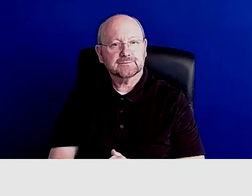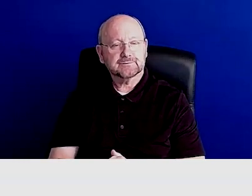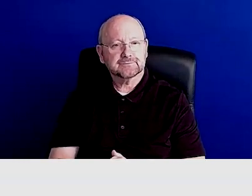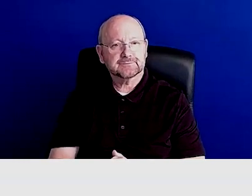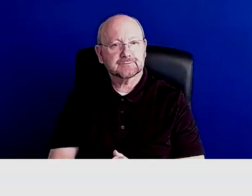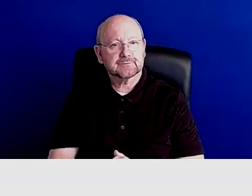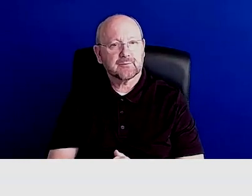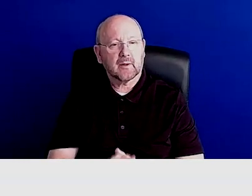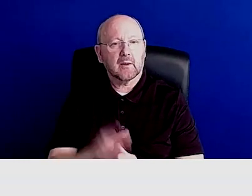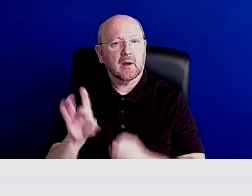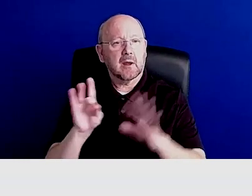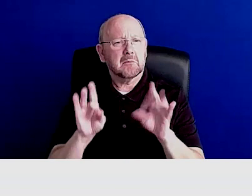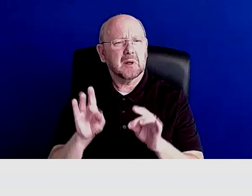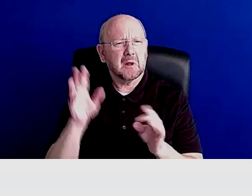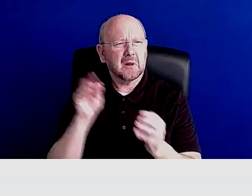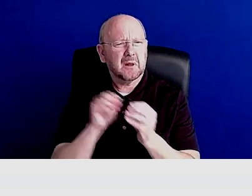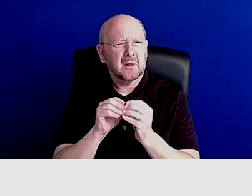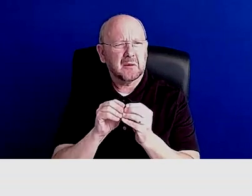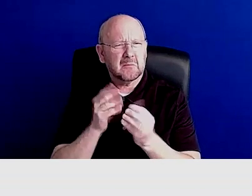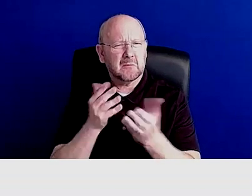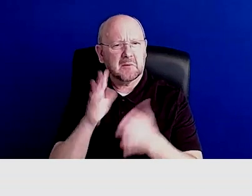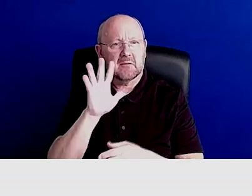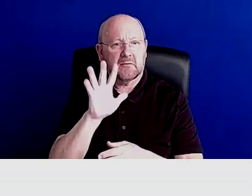so I picked out about 5.